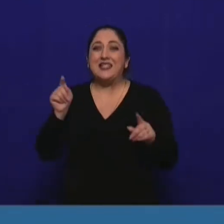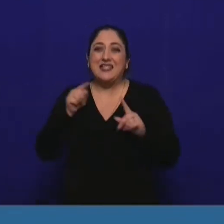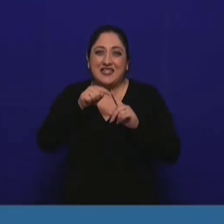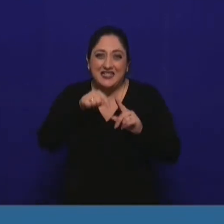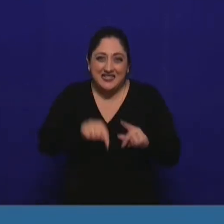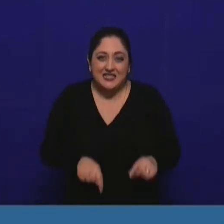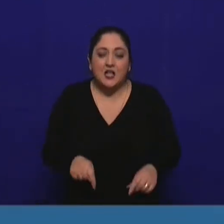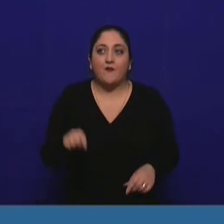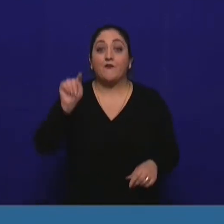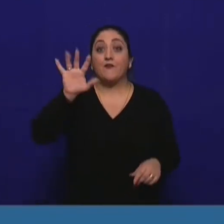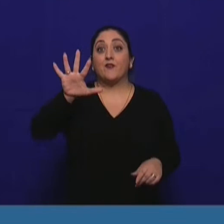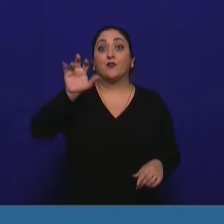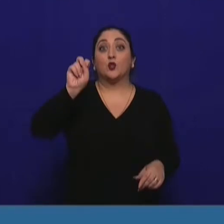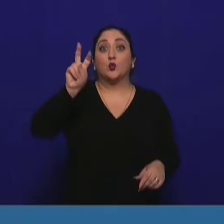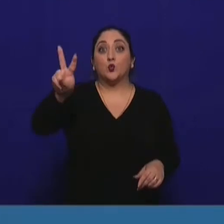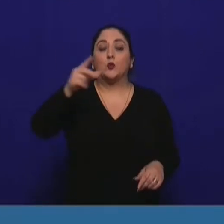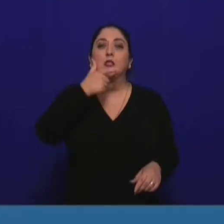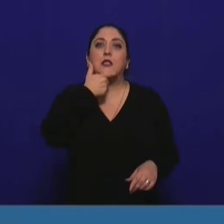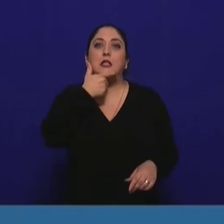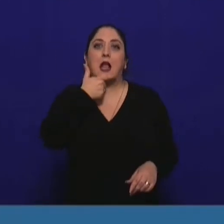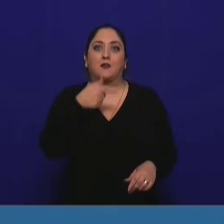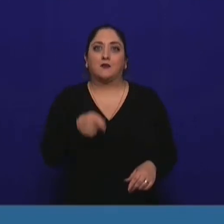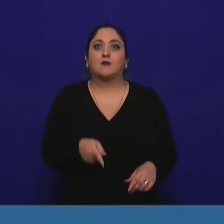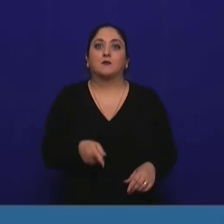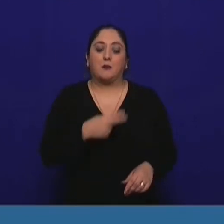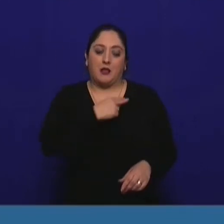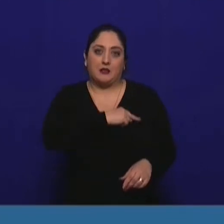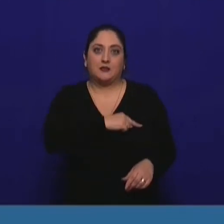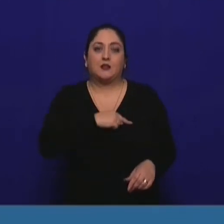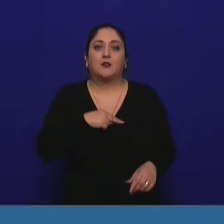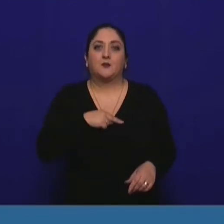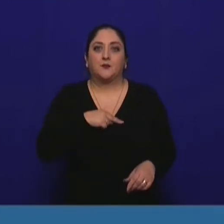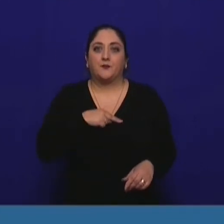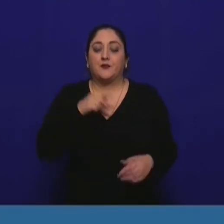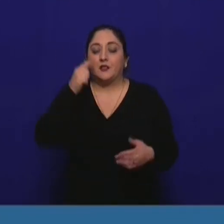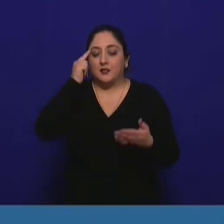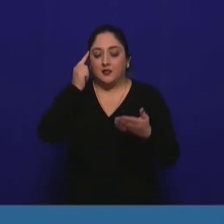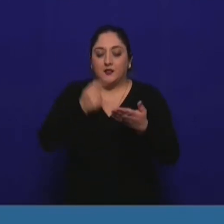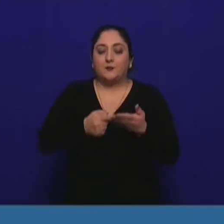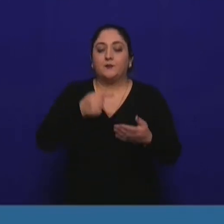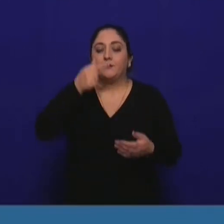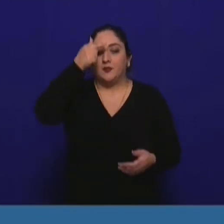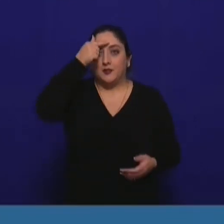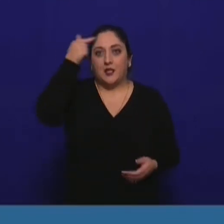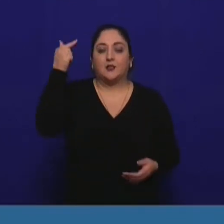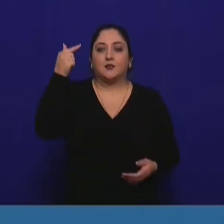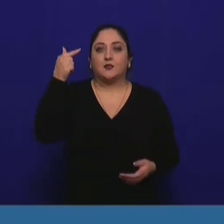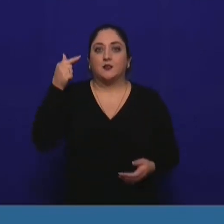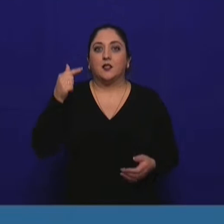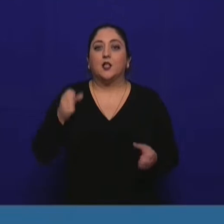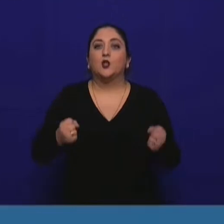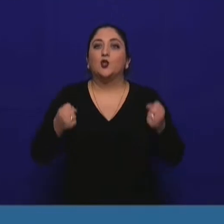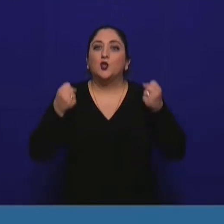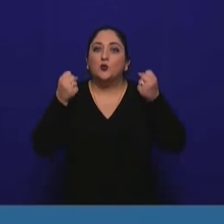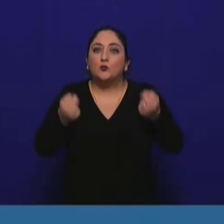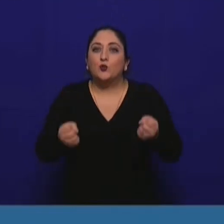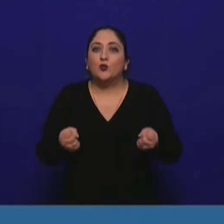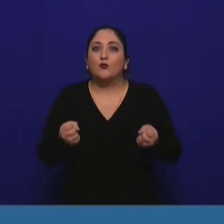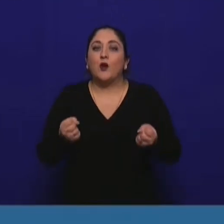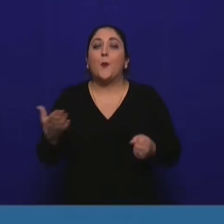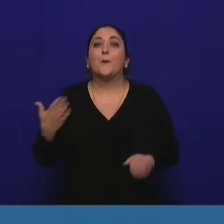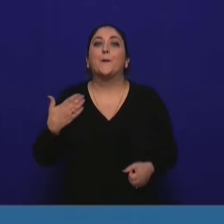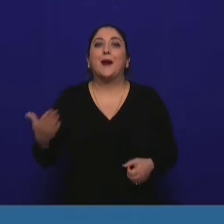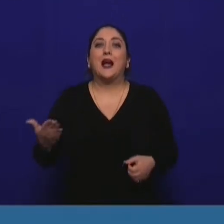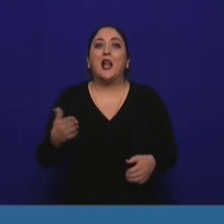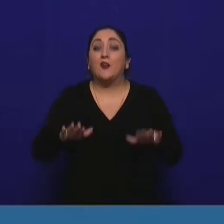UK variant. Dawn huma minn dak il-testijiet li nkunu għamilna aħna li nippruvaw naqbdu fejn